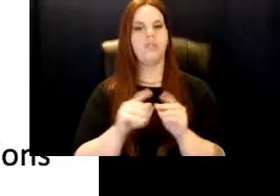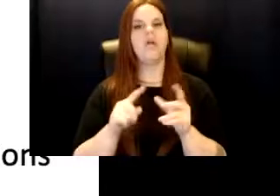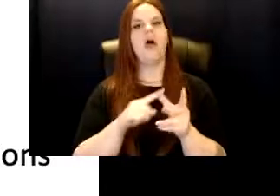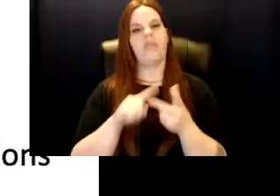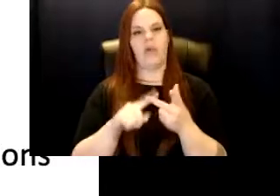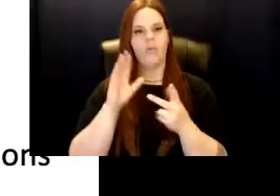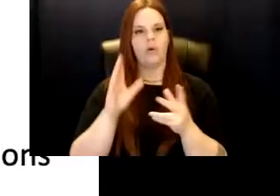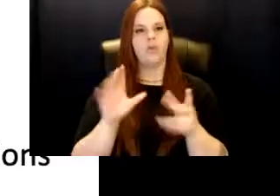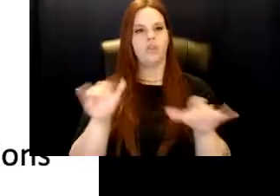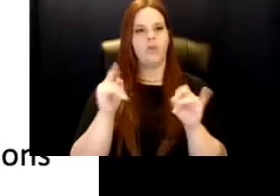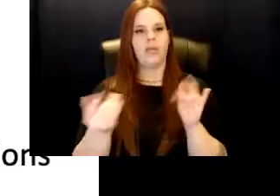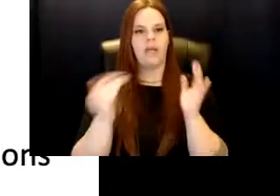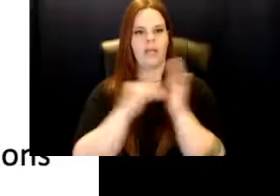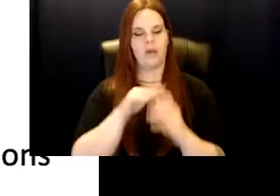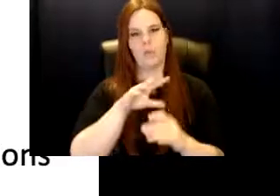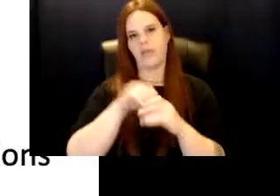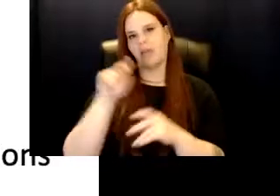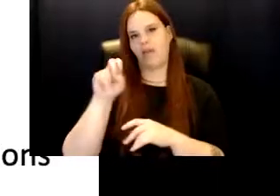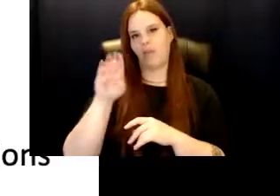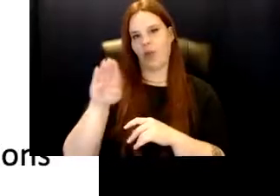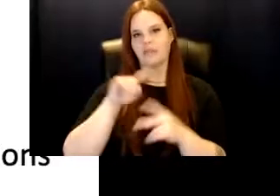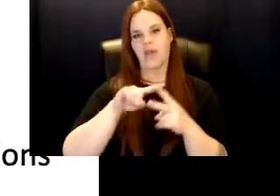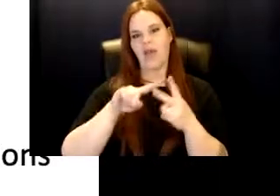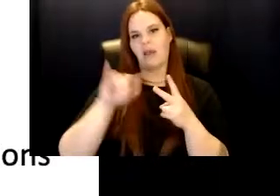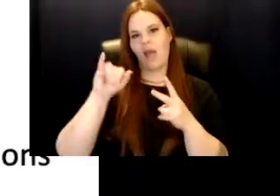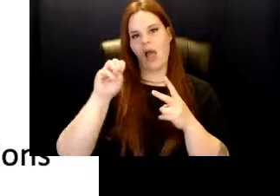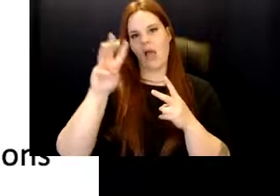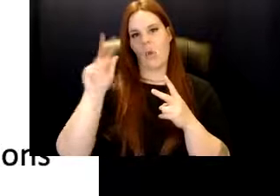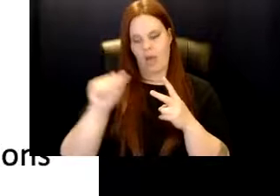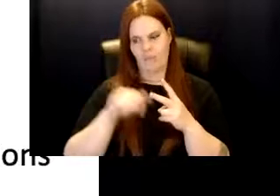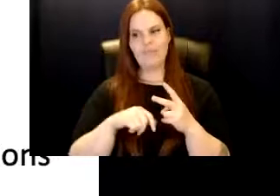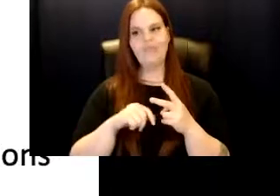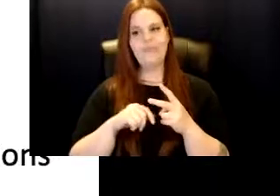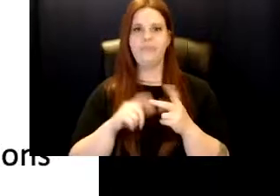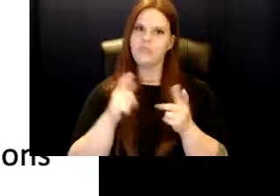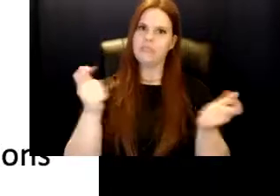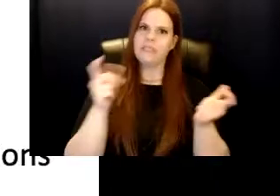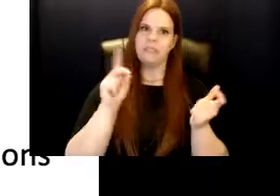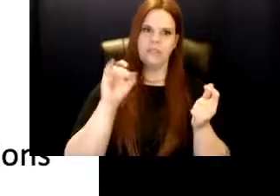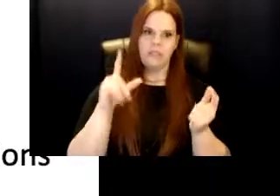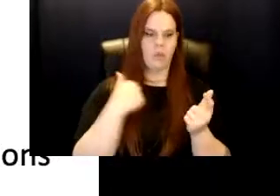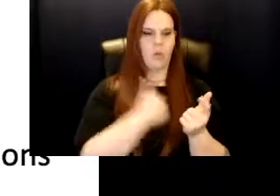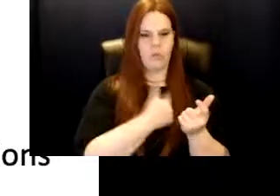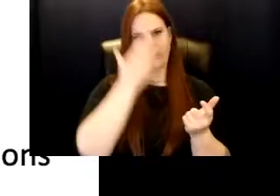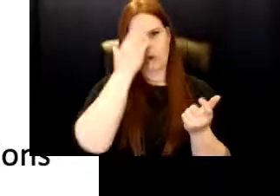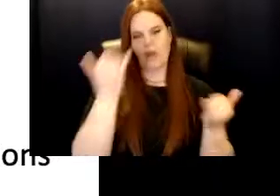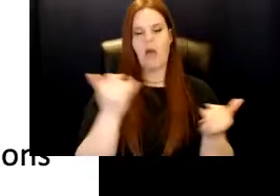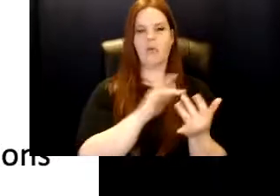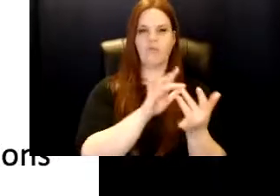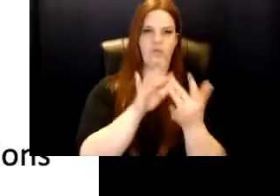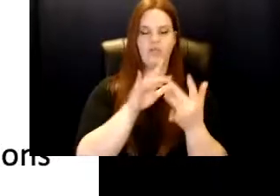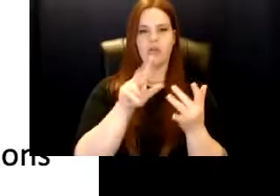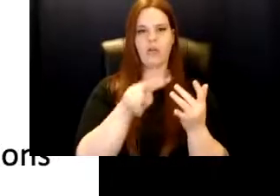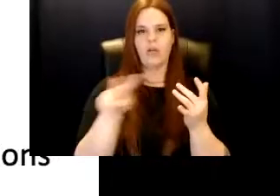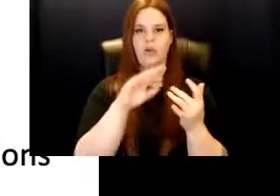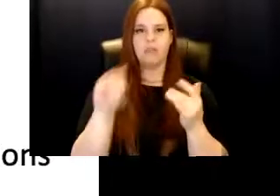to do that again within Nebraska and Iowa. So that's a big deal. We know now that we reached 22% of people who